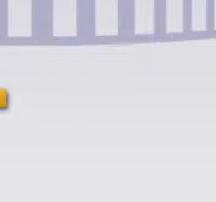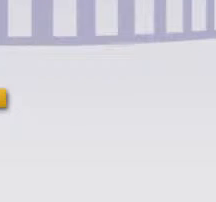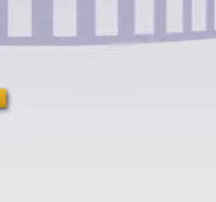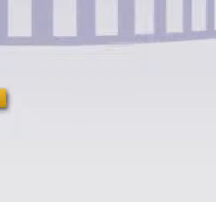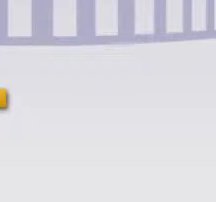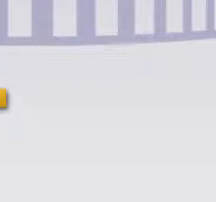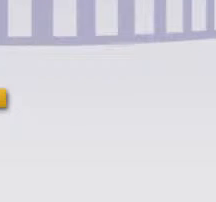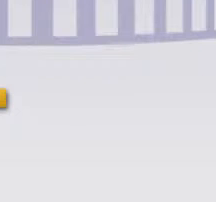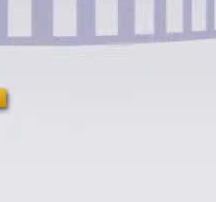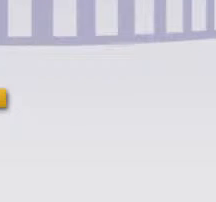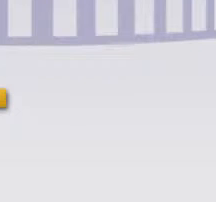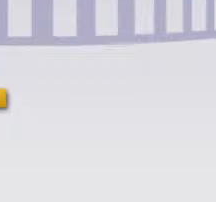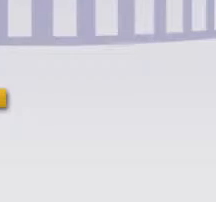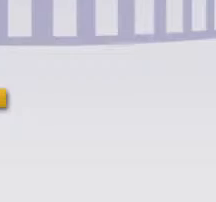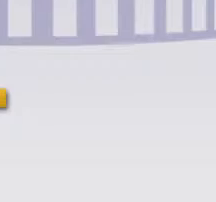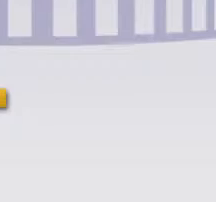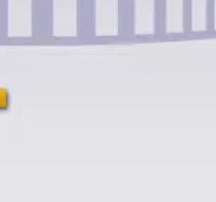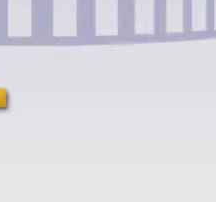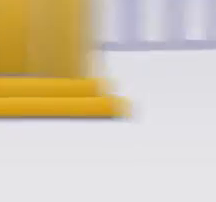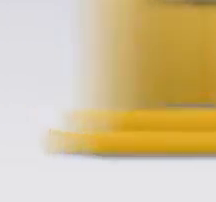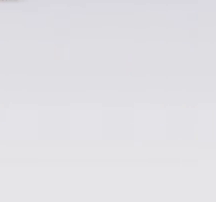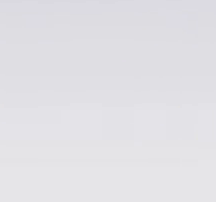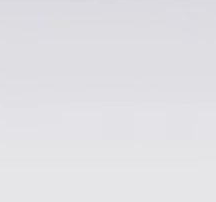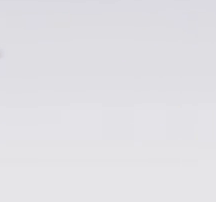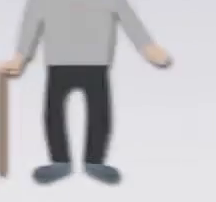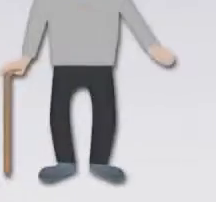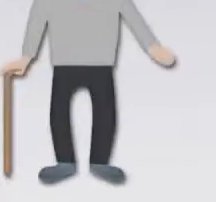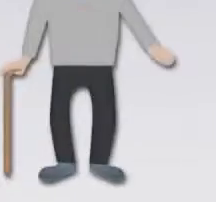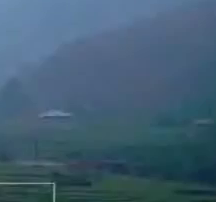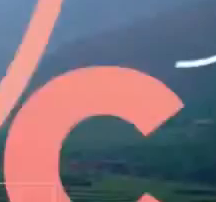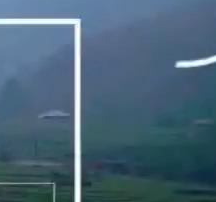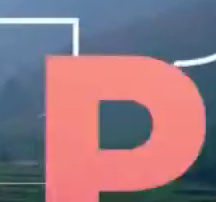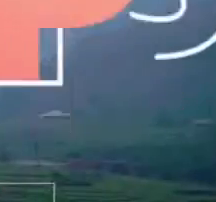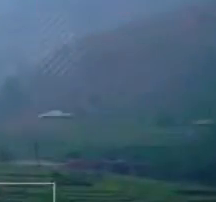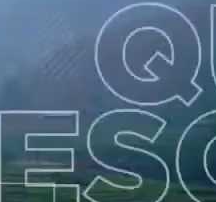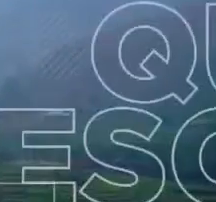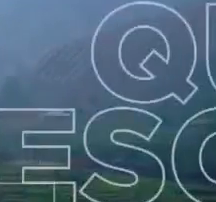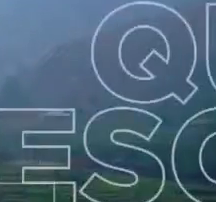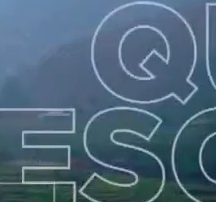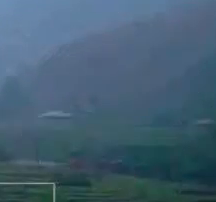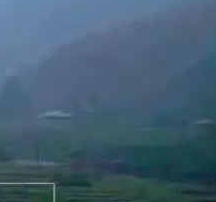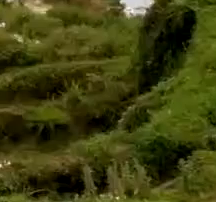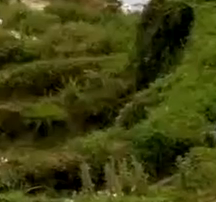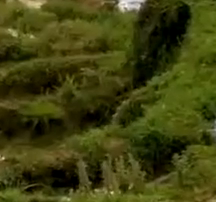your supporting documents to the nearest embassy, consulate, mission.